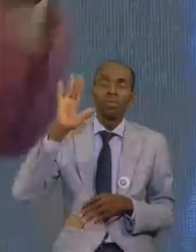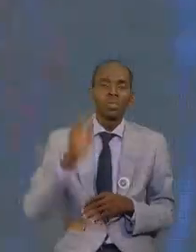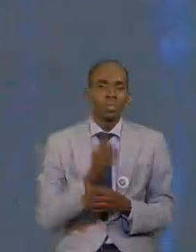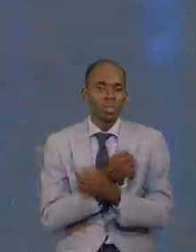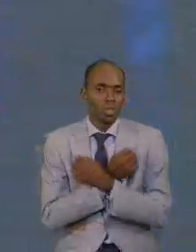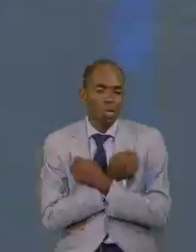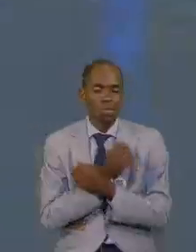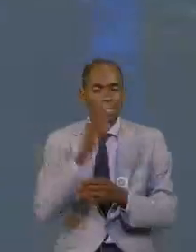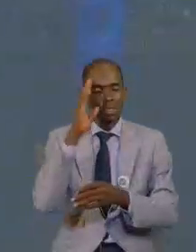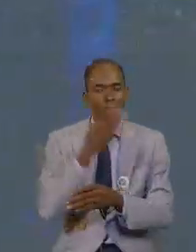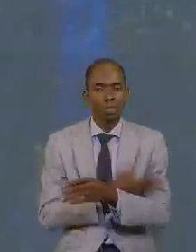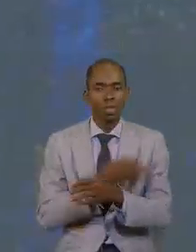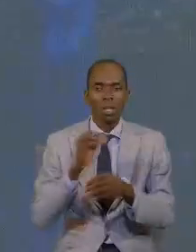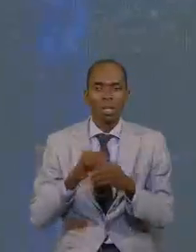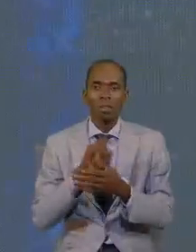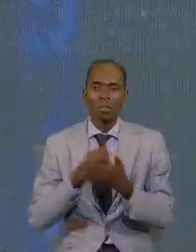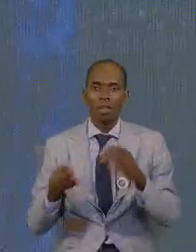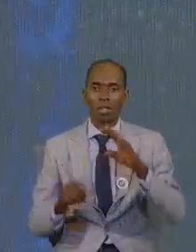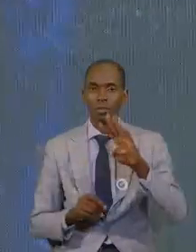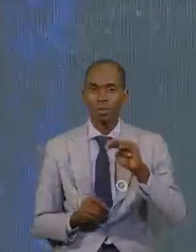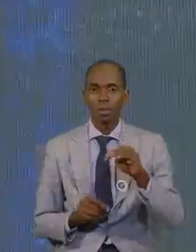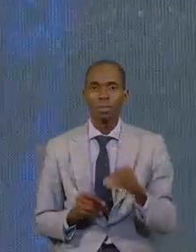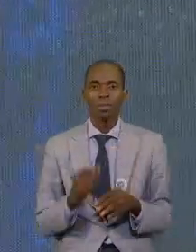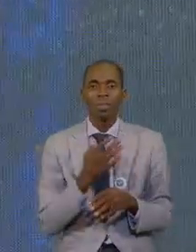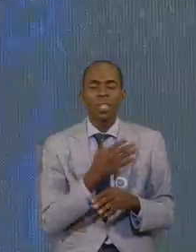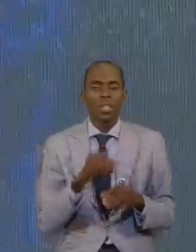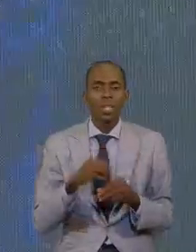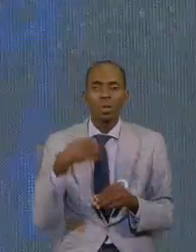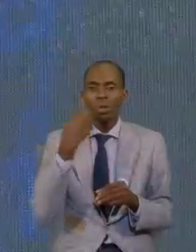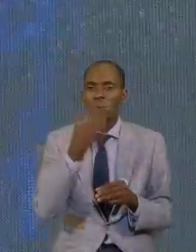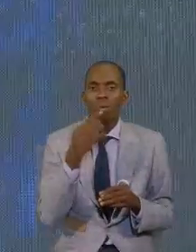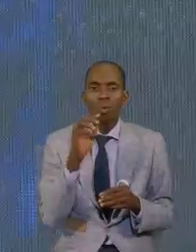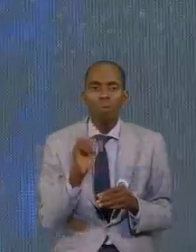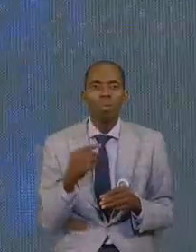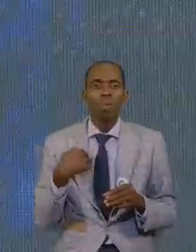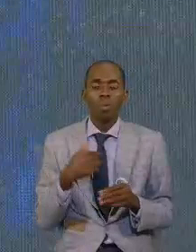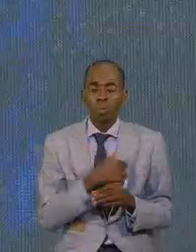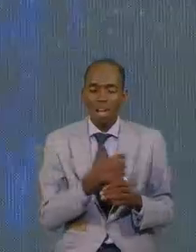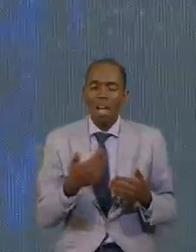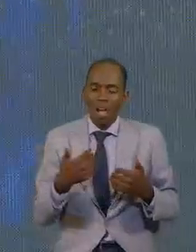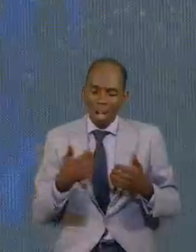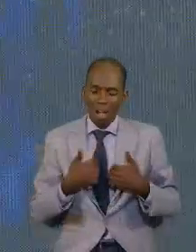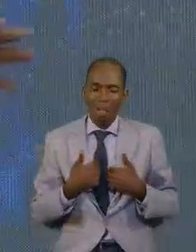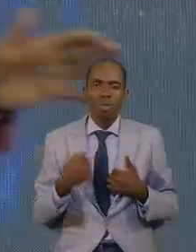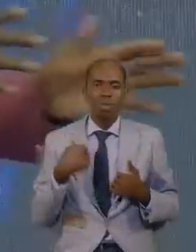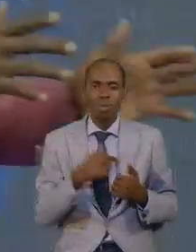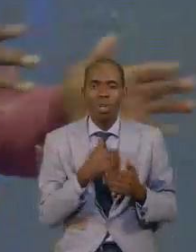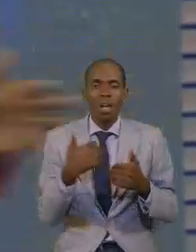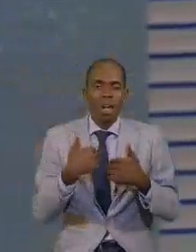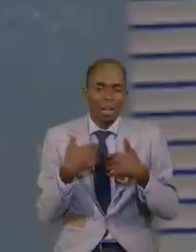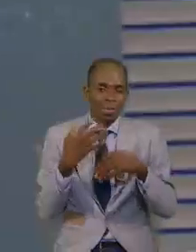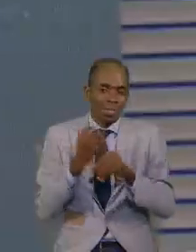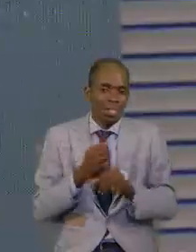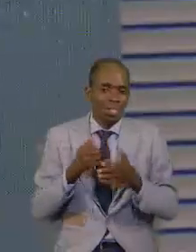And then in verse 14, in whom we have it already, in whom we have